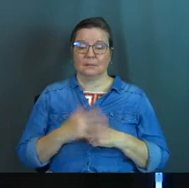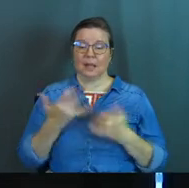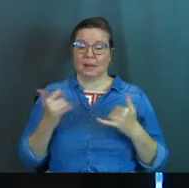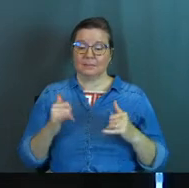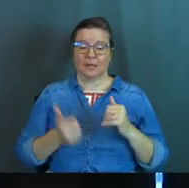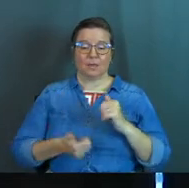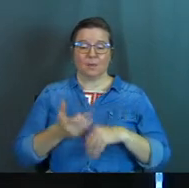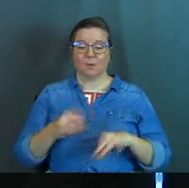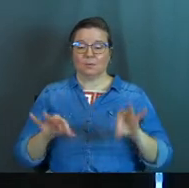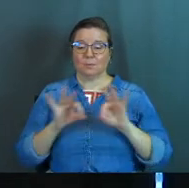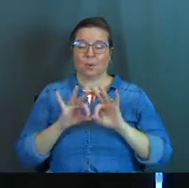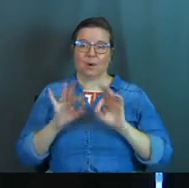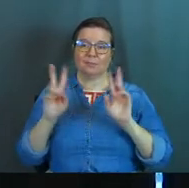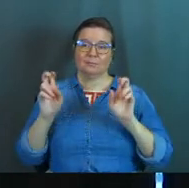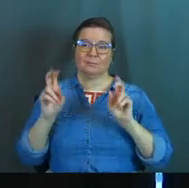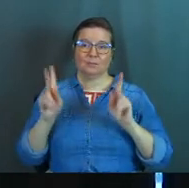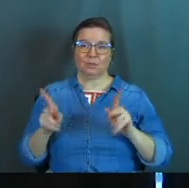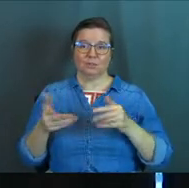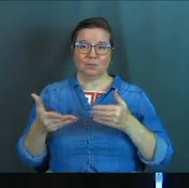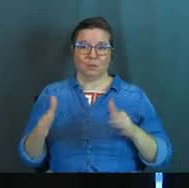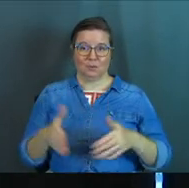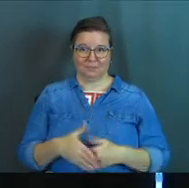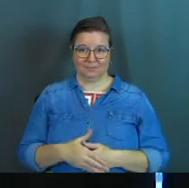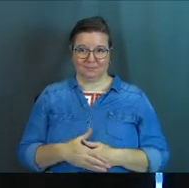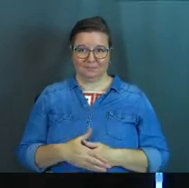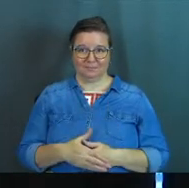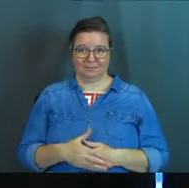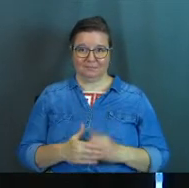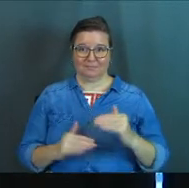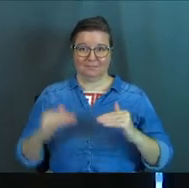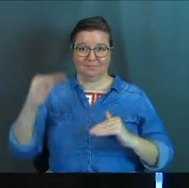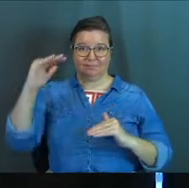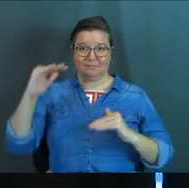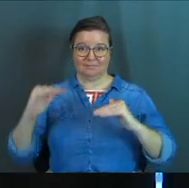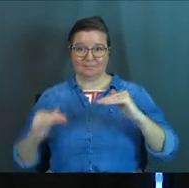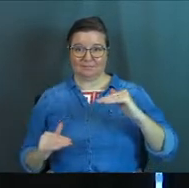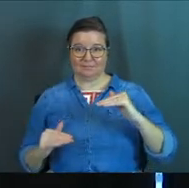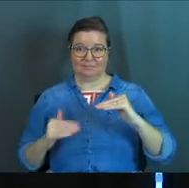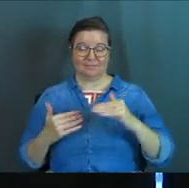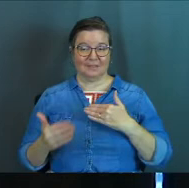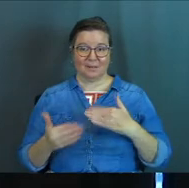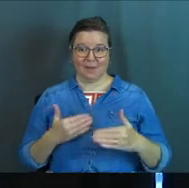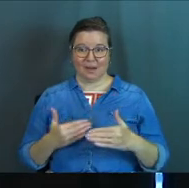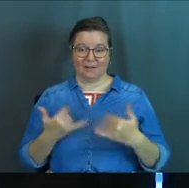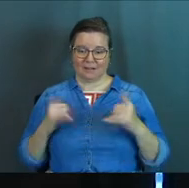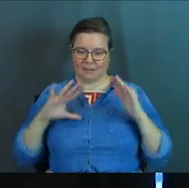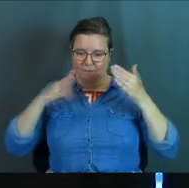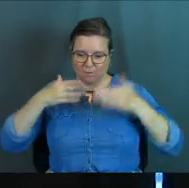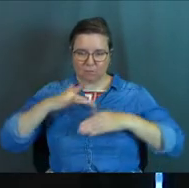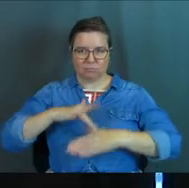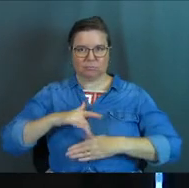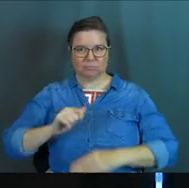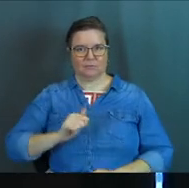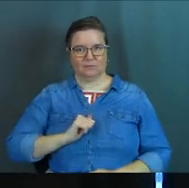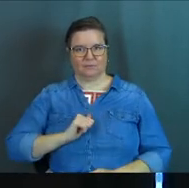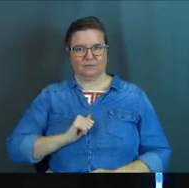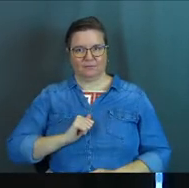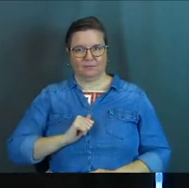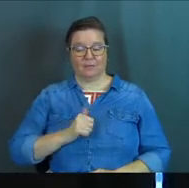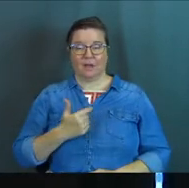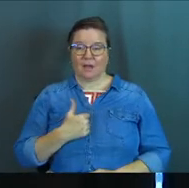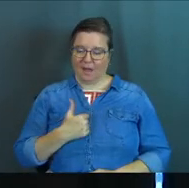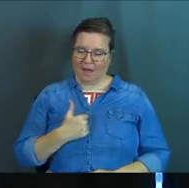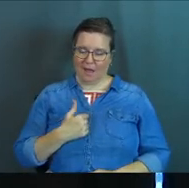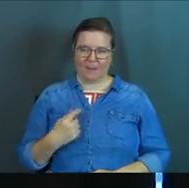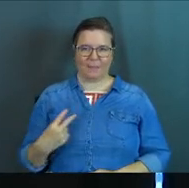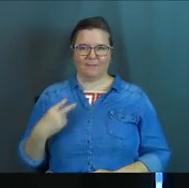I'm still the most important person in the room, even though I feel so beaten down. It's the way that it works.